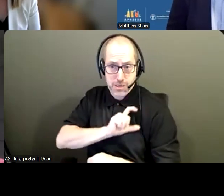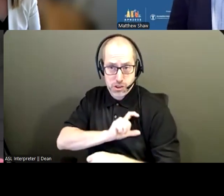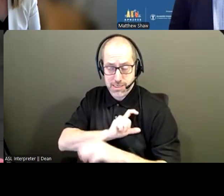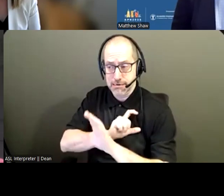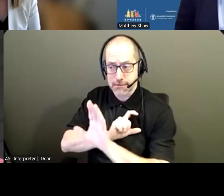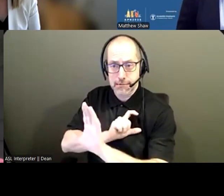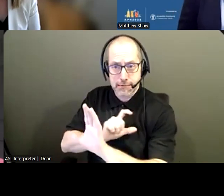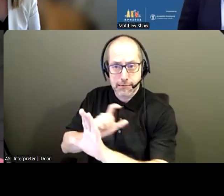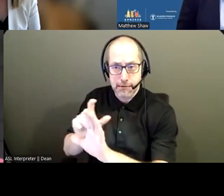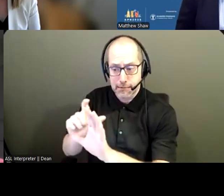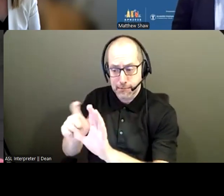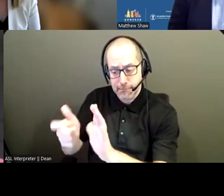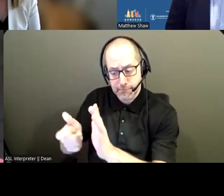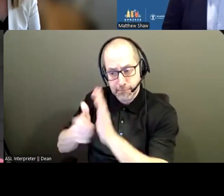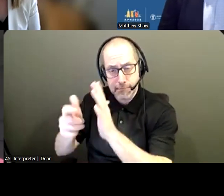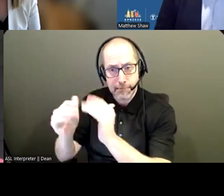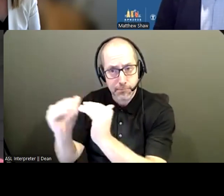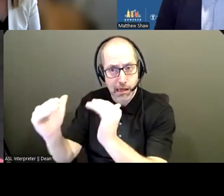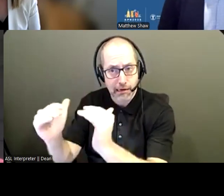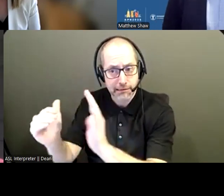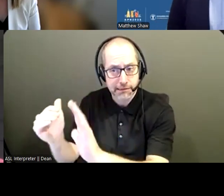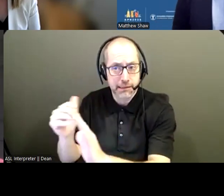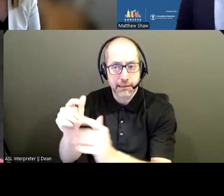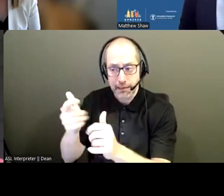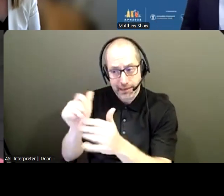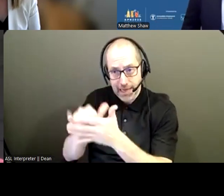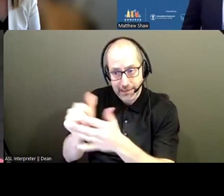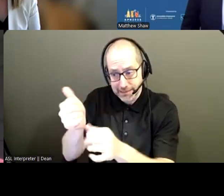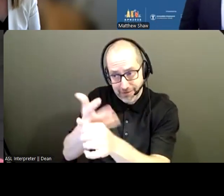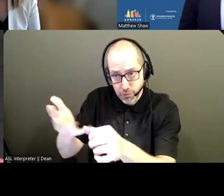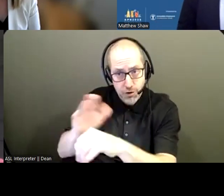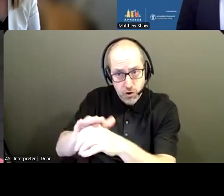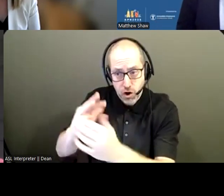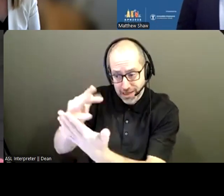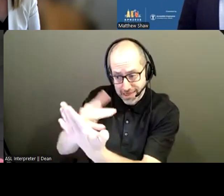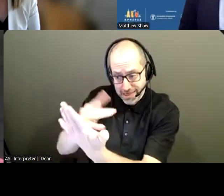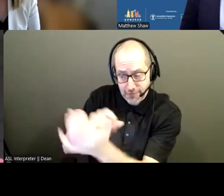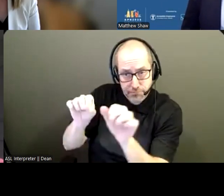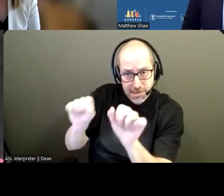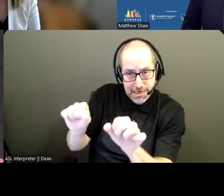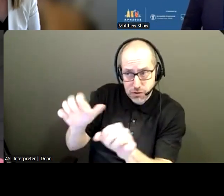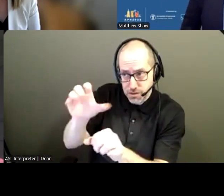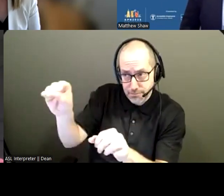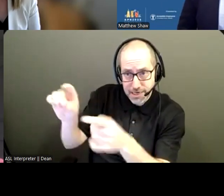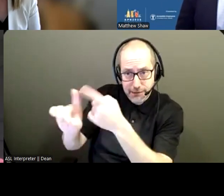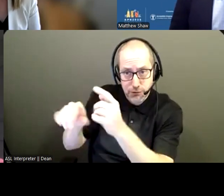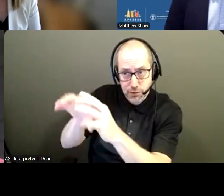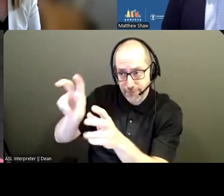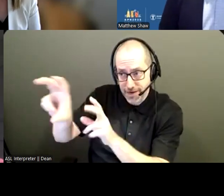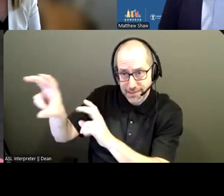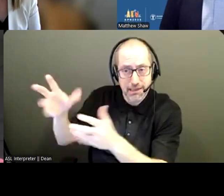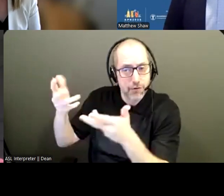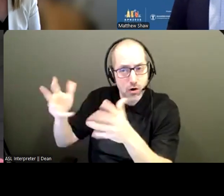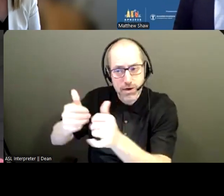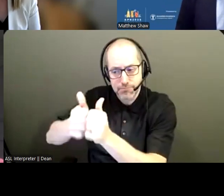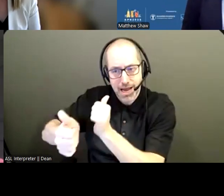stakes. It's everybody that's on your list of potential companies to invest in has already met those criteria. You're looking for